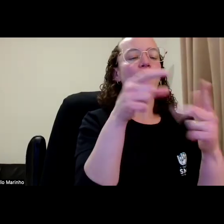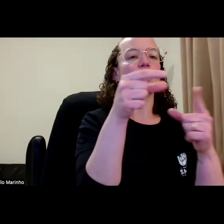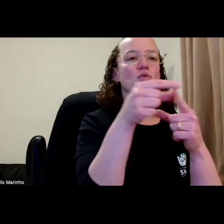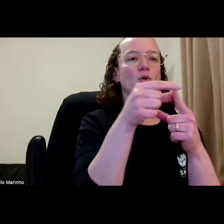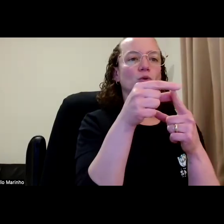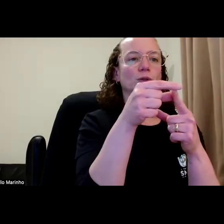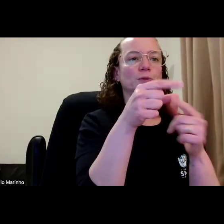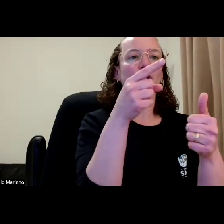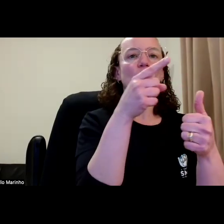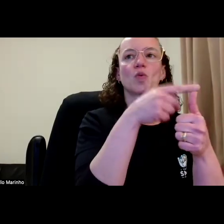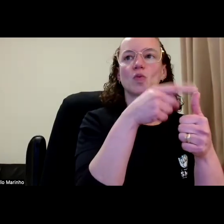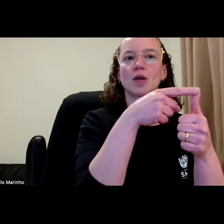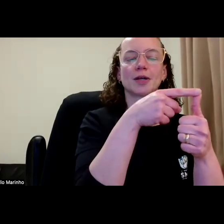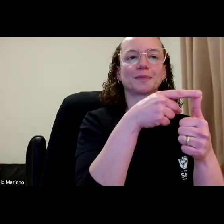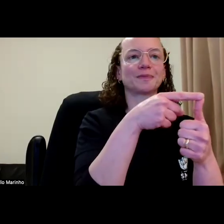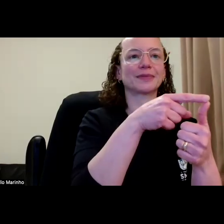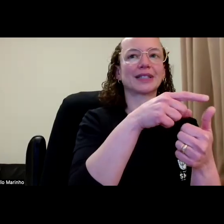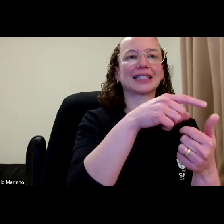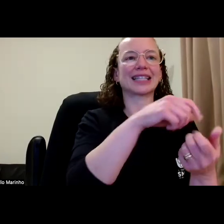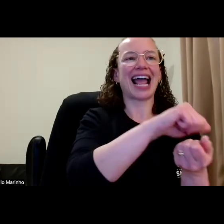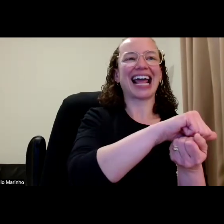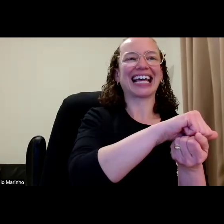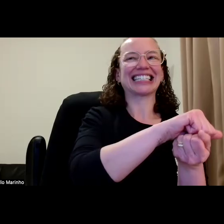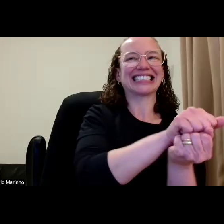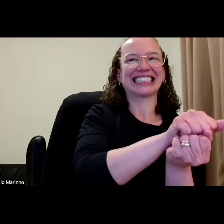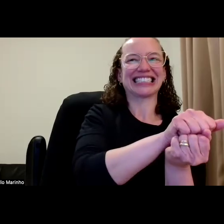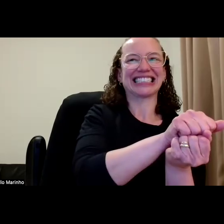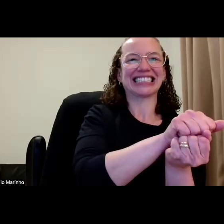Where they're using these three words, right?